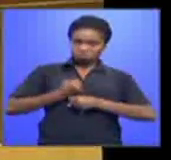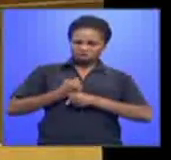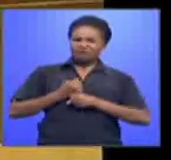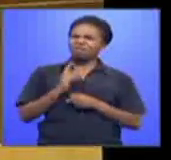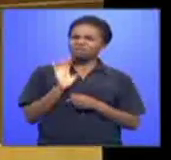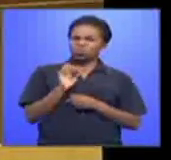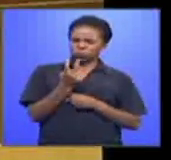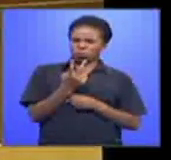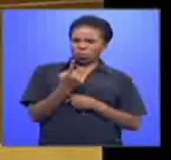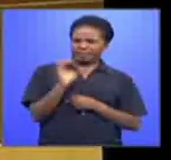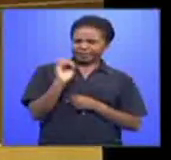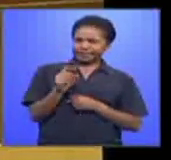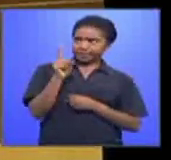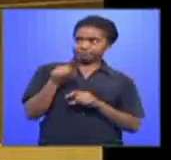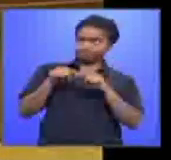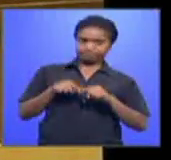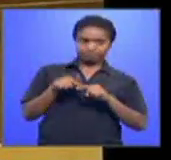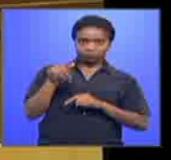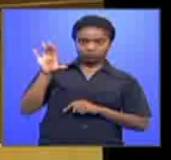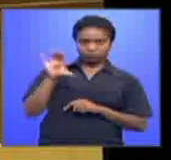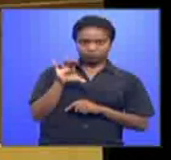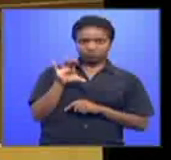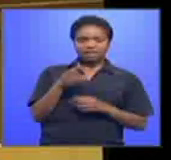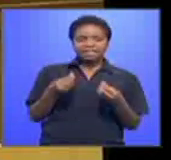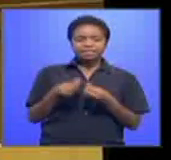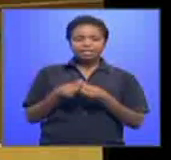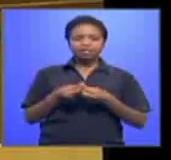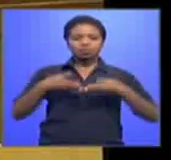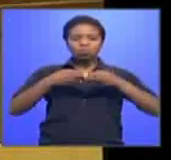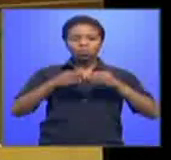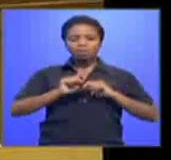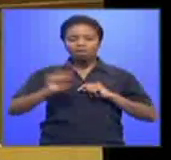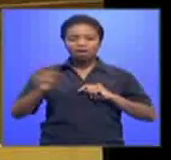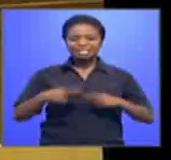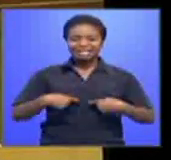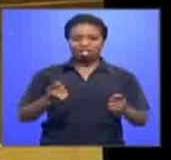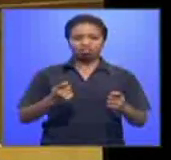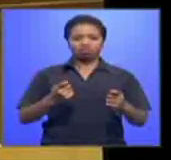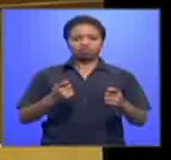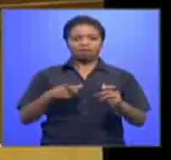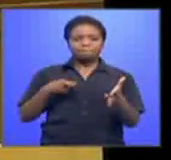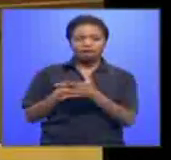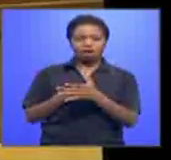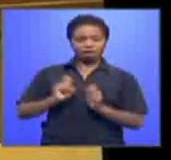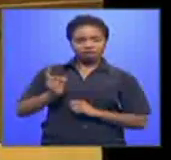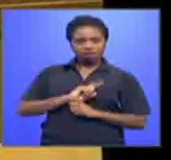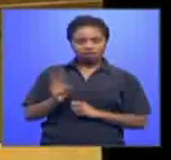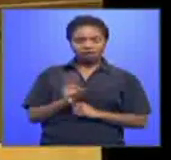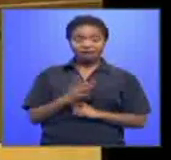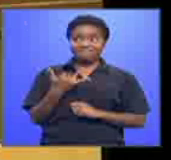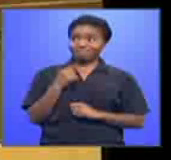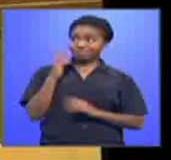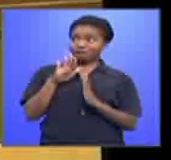21% of our exports. Our GDP growth is expected